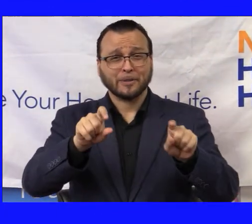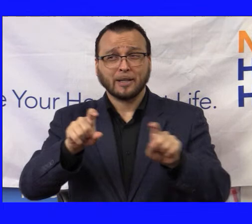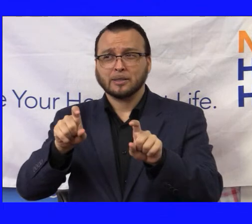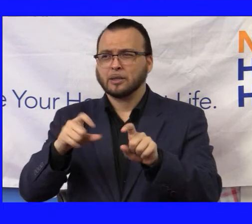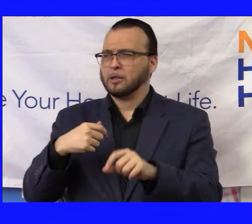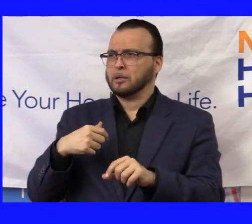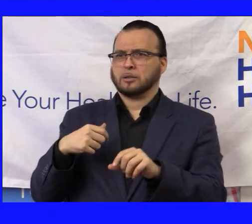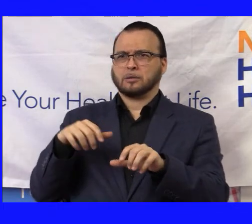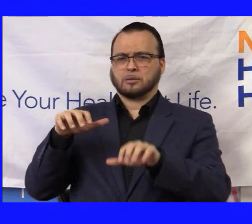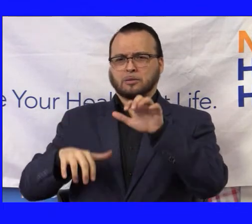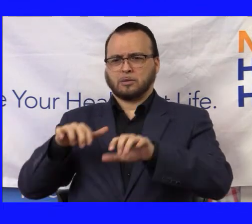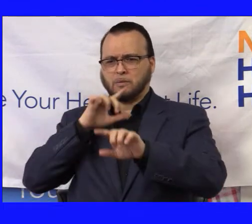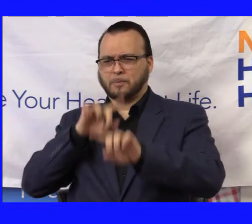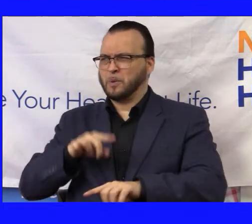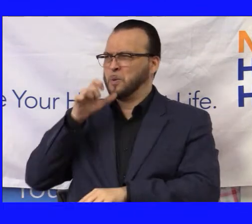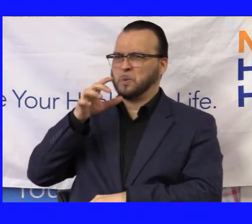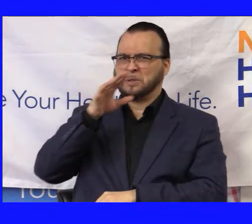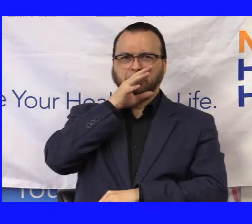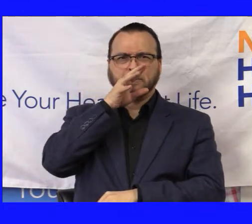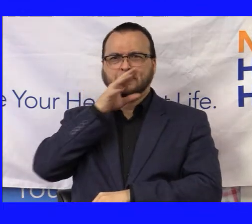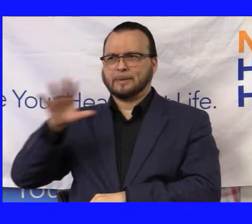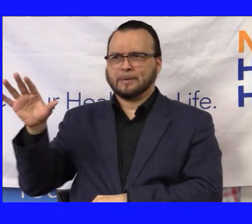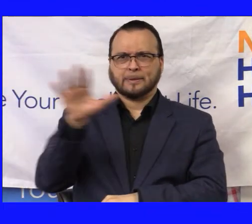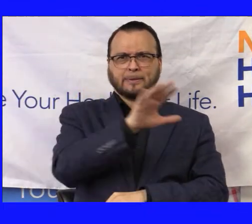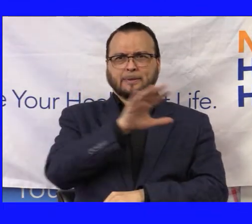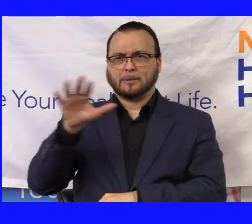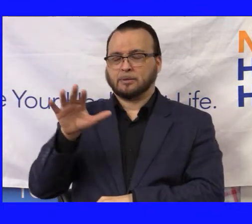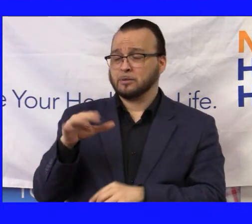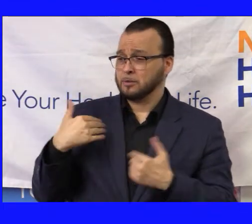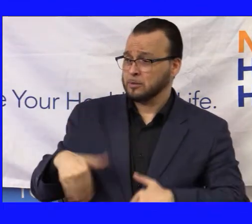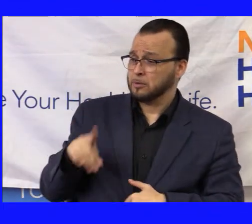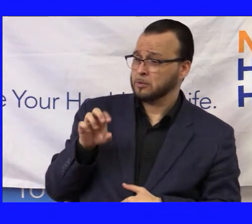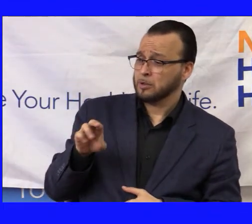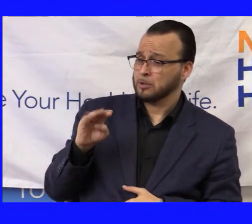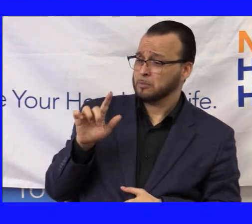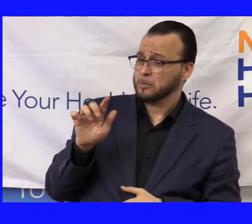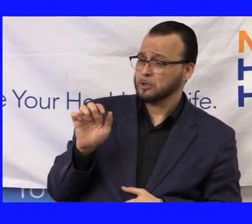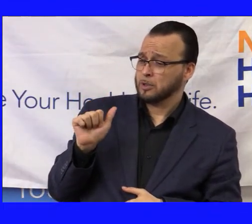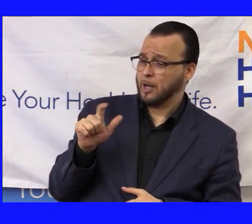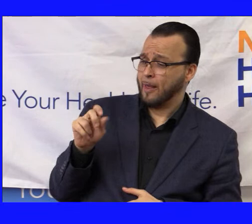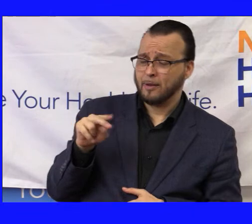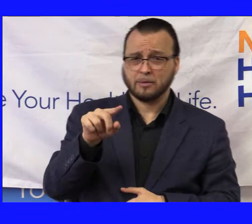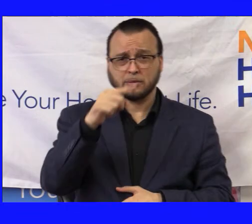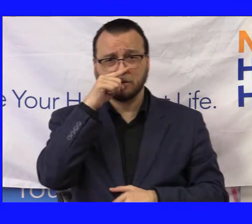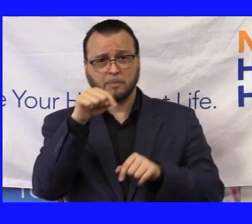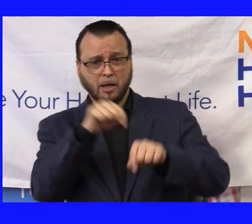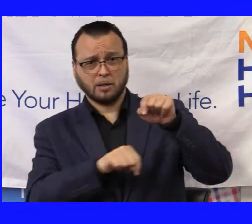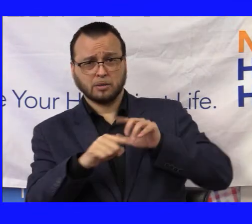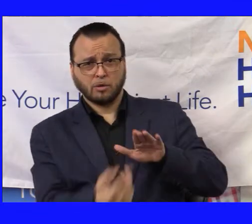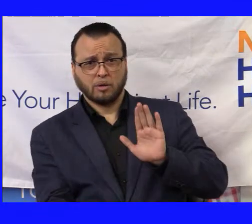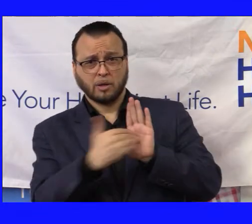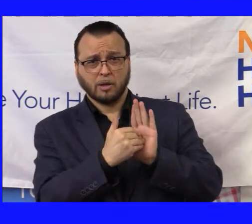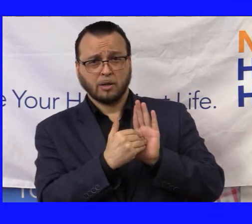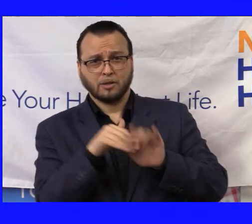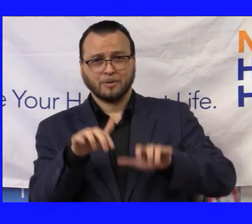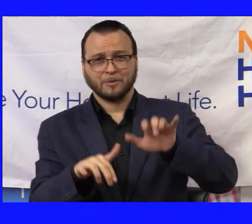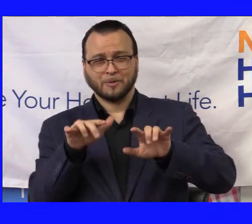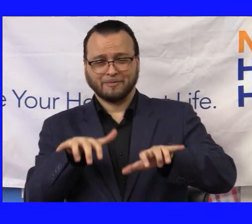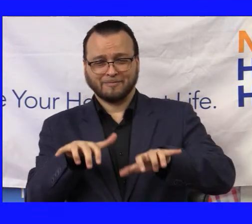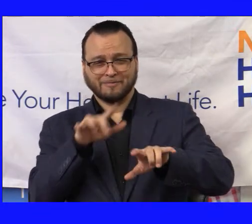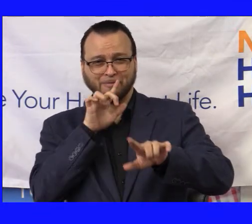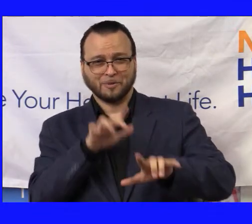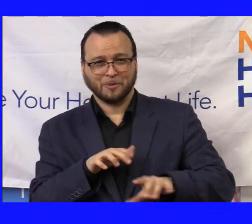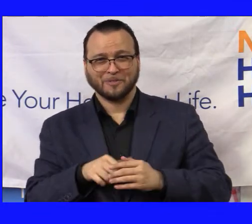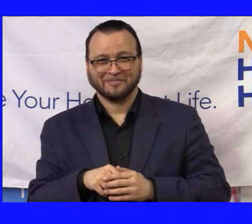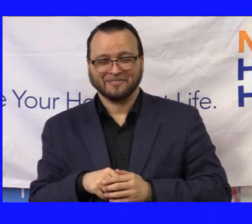me, who's speaking? This is Dr. Michelle Allen. Okay, can you start over, Dr. Allen? I would